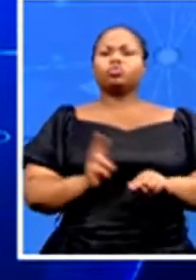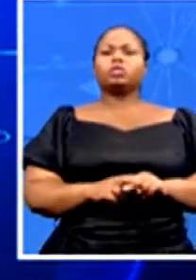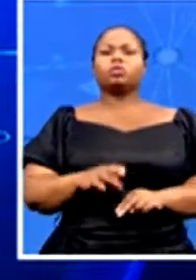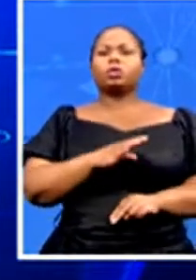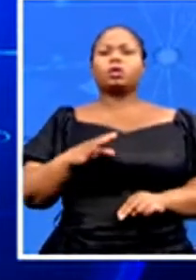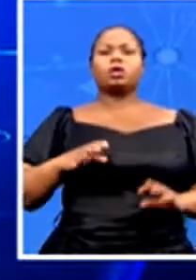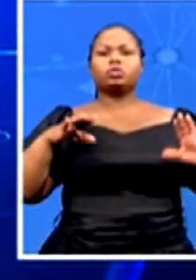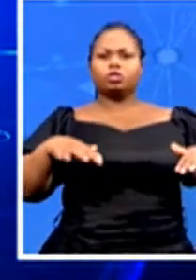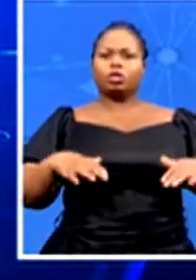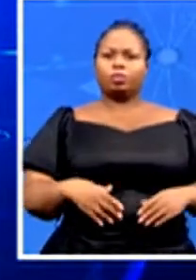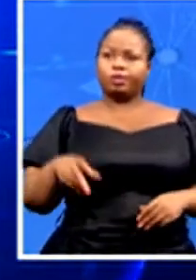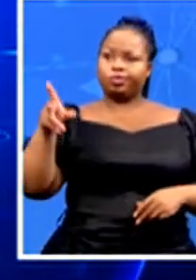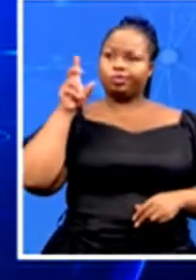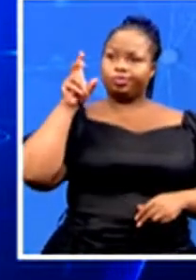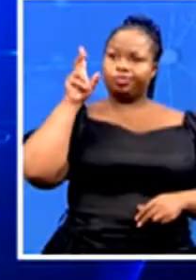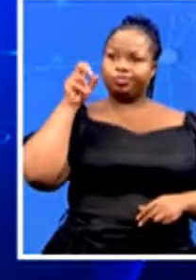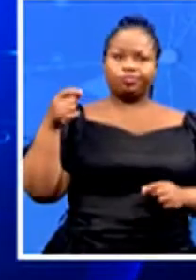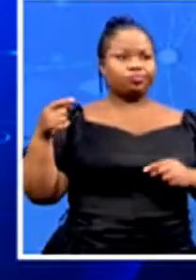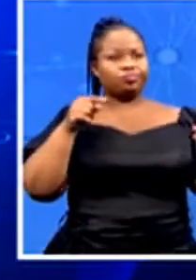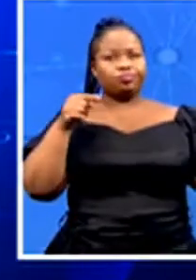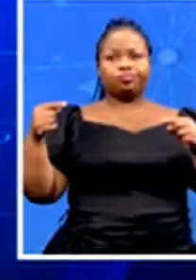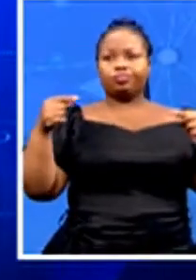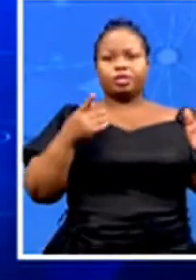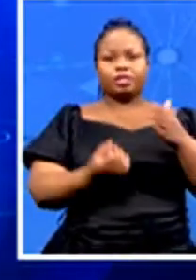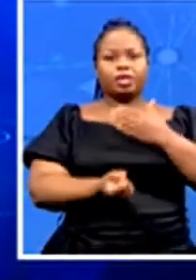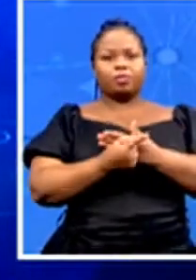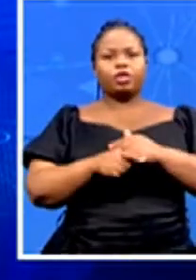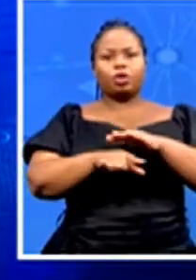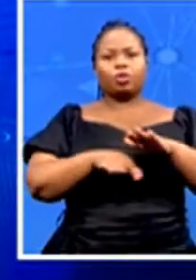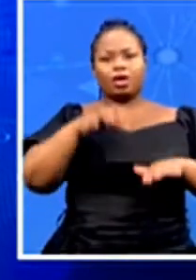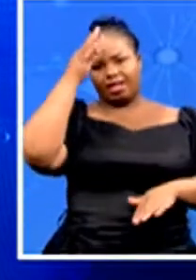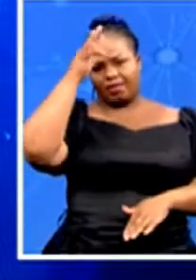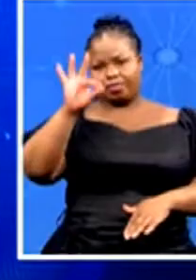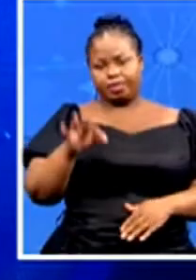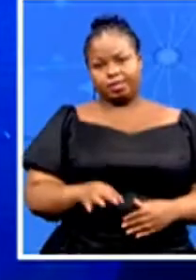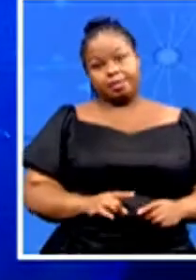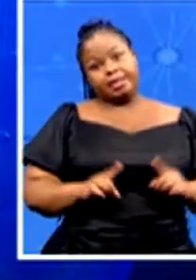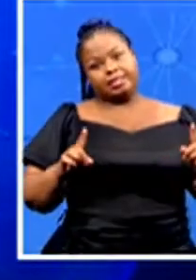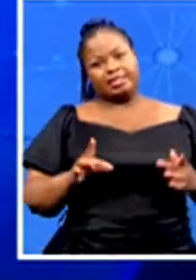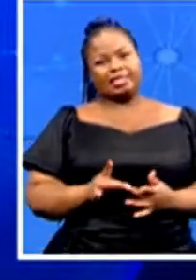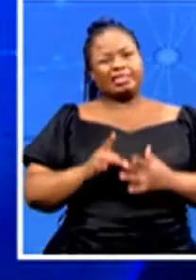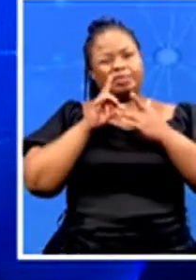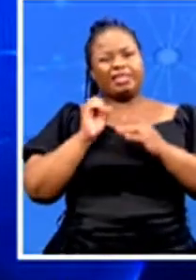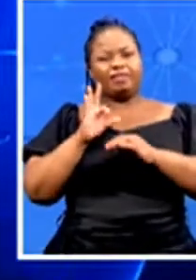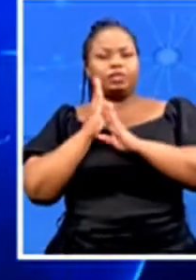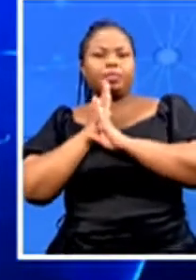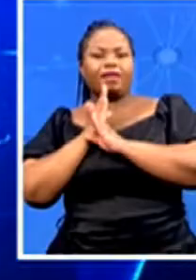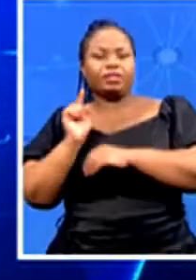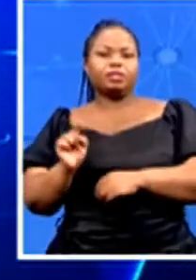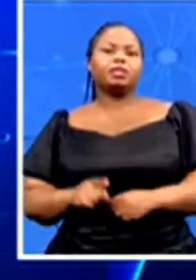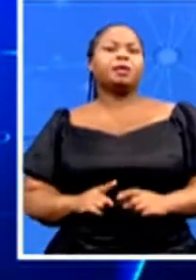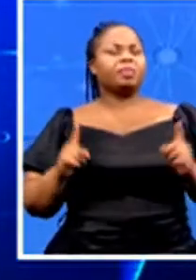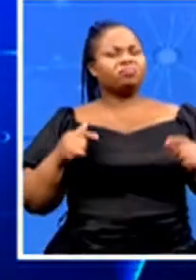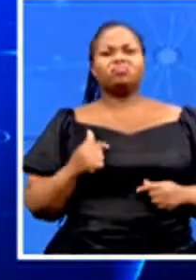debates that are taking in the council, except when those meetings are close by. So I'm expecting innovations from